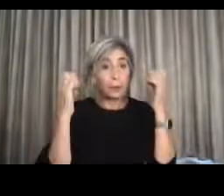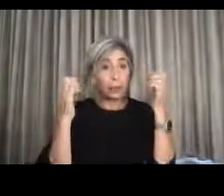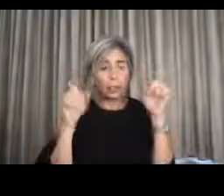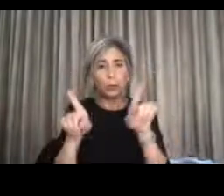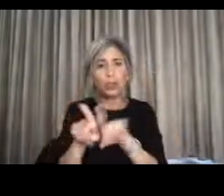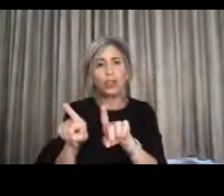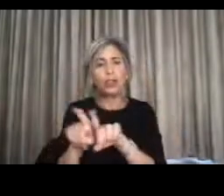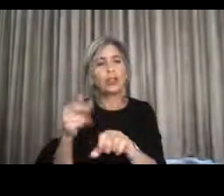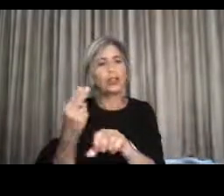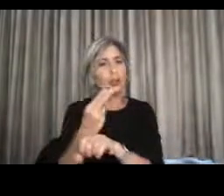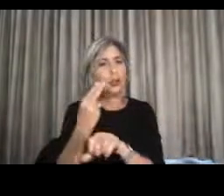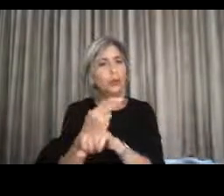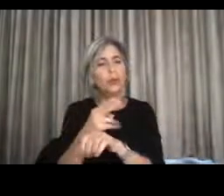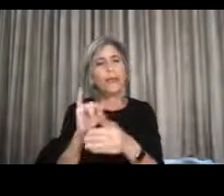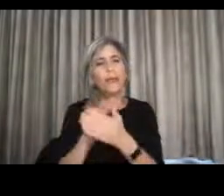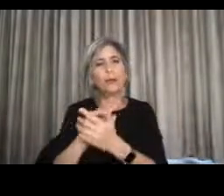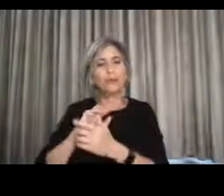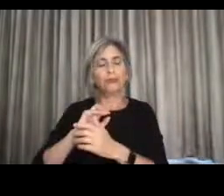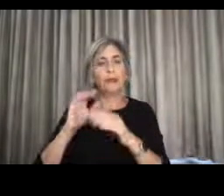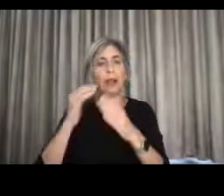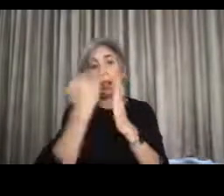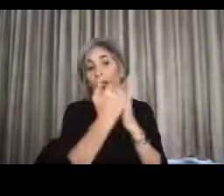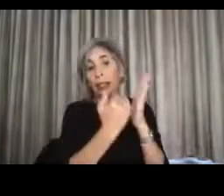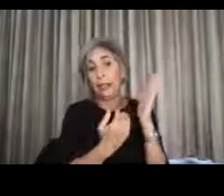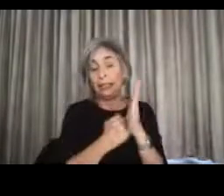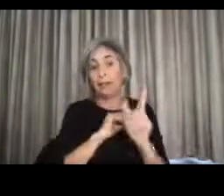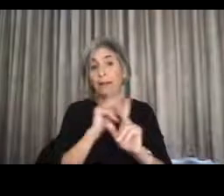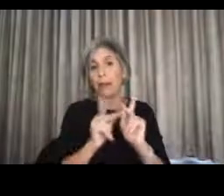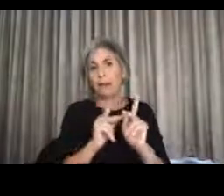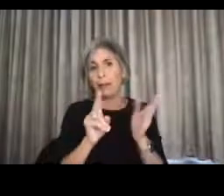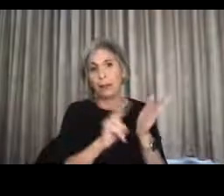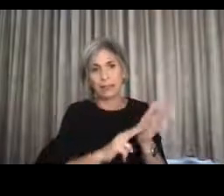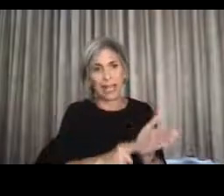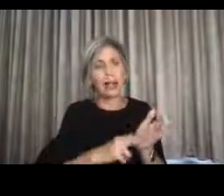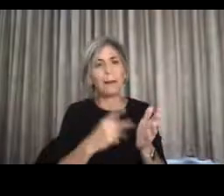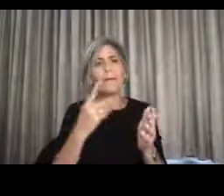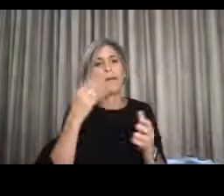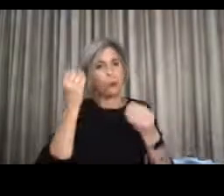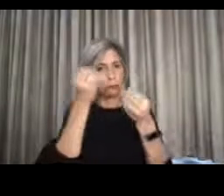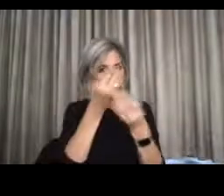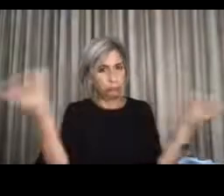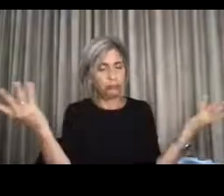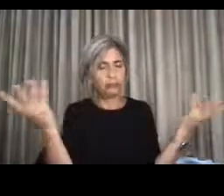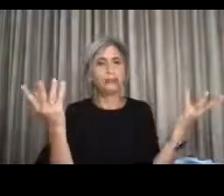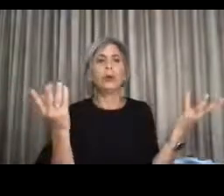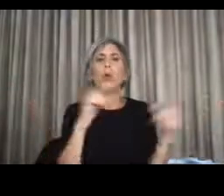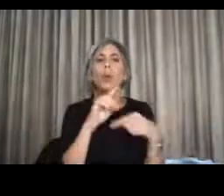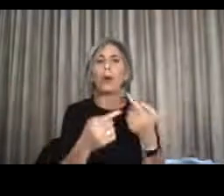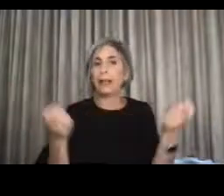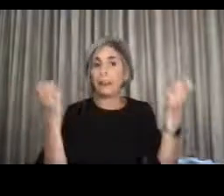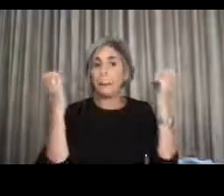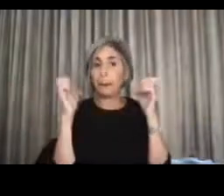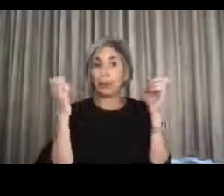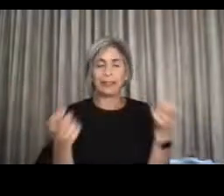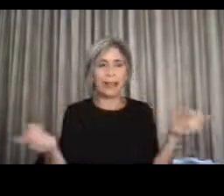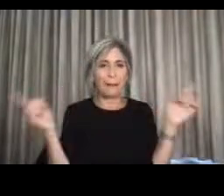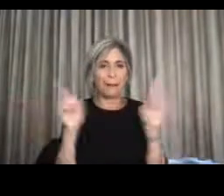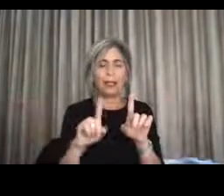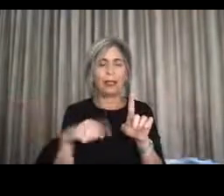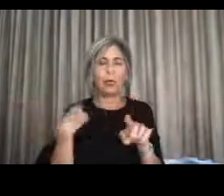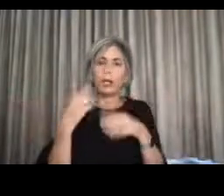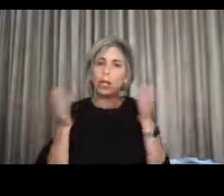our newsletter distribution list to send up-to-date information as an emergency unfolds. So we definitely encourage not only